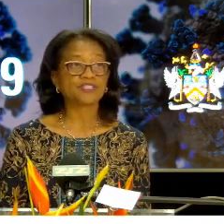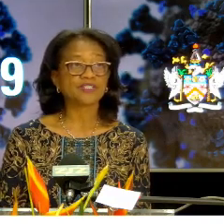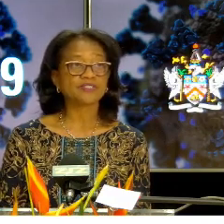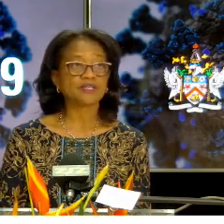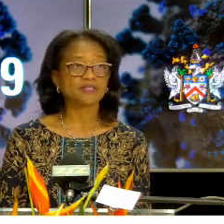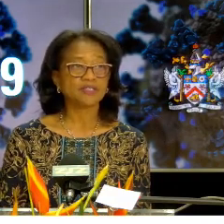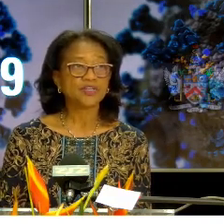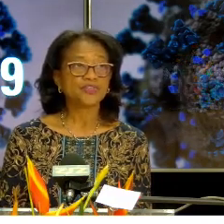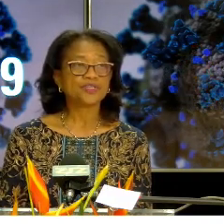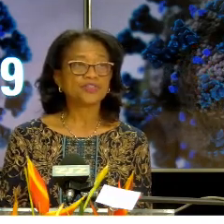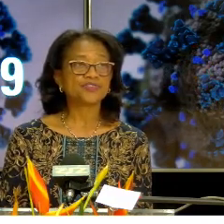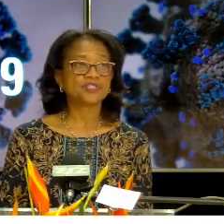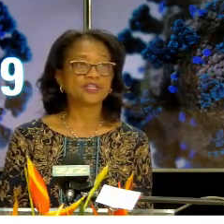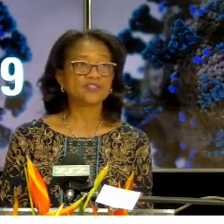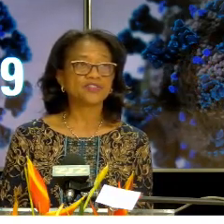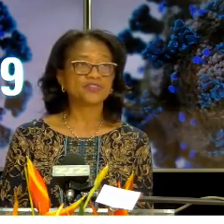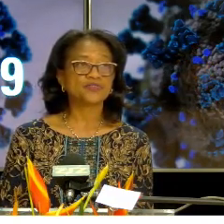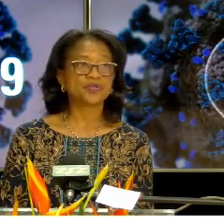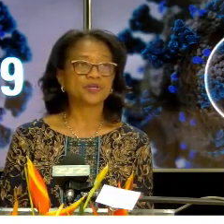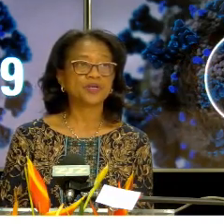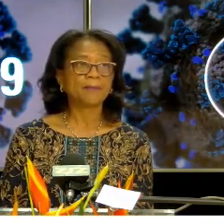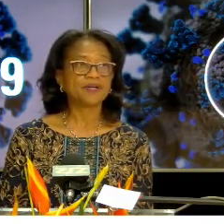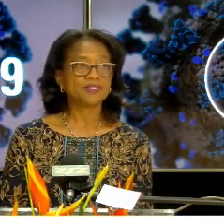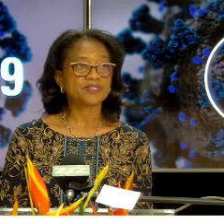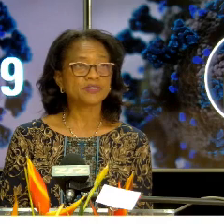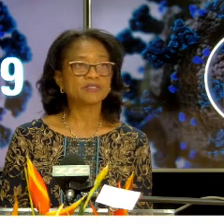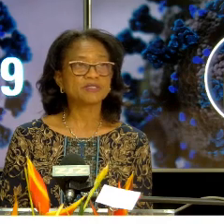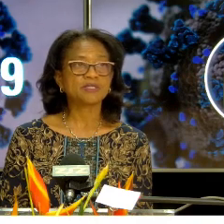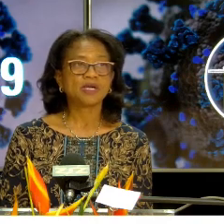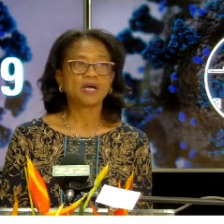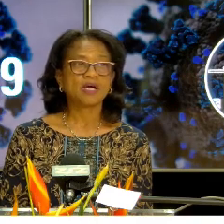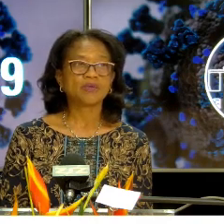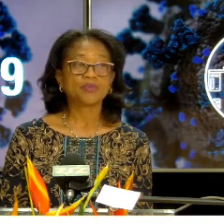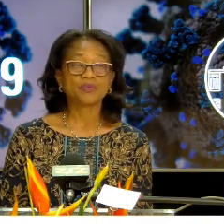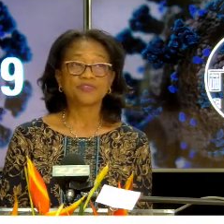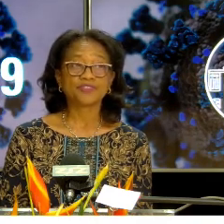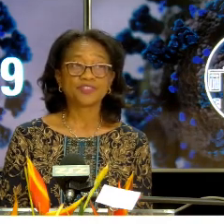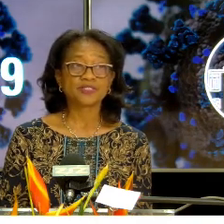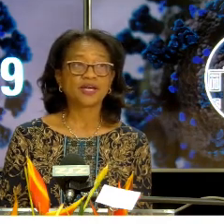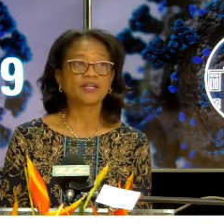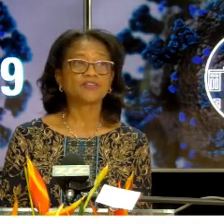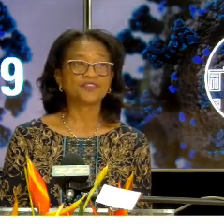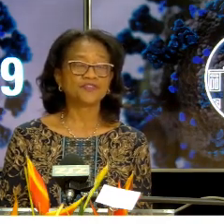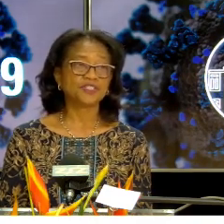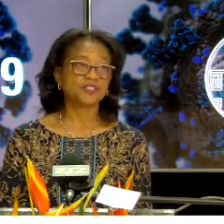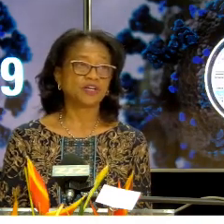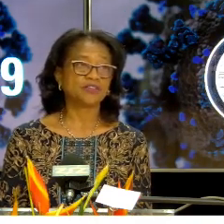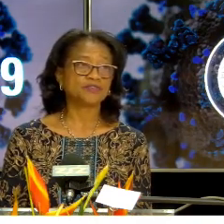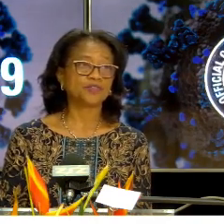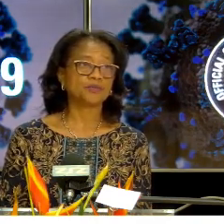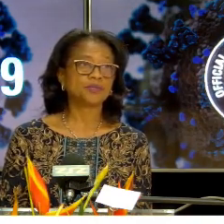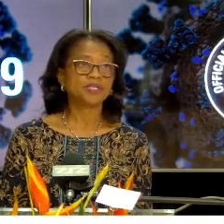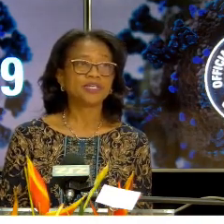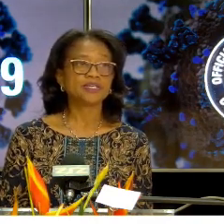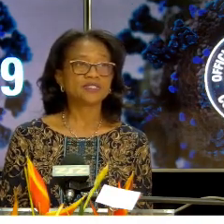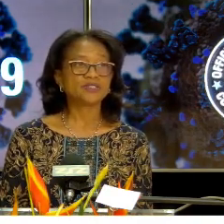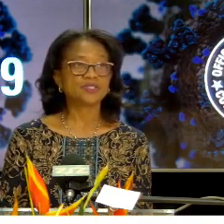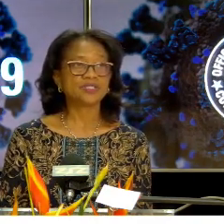would have tested 334 persons. We've just had 15